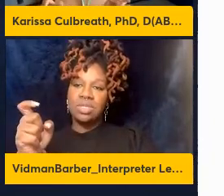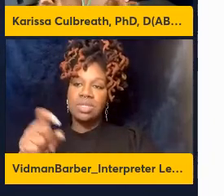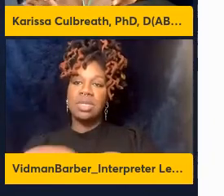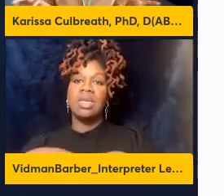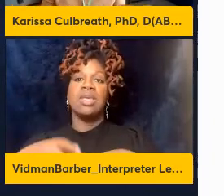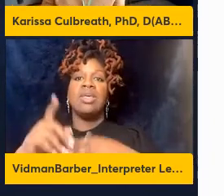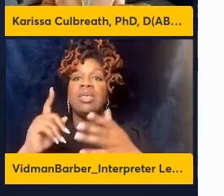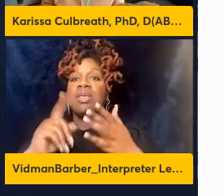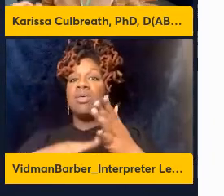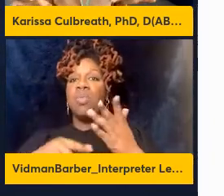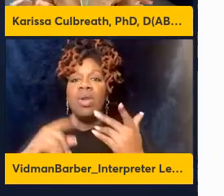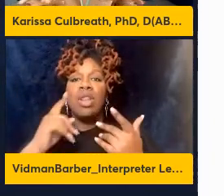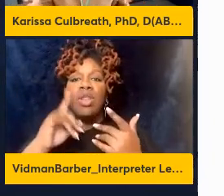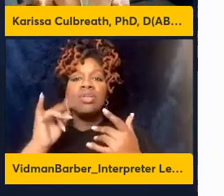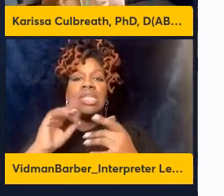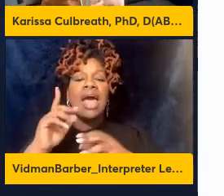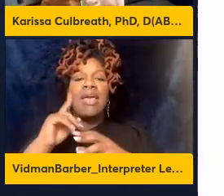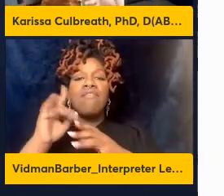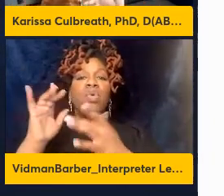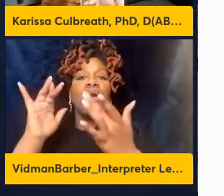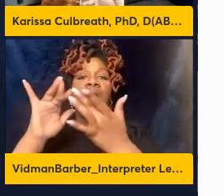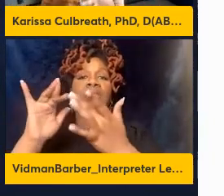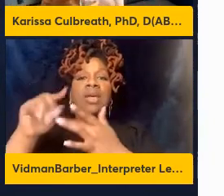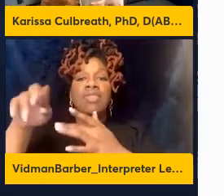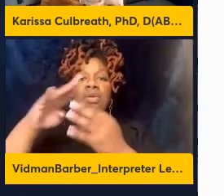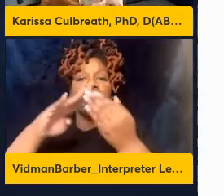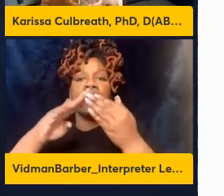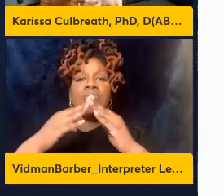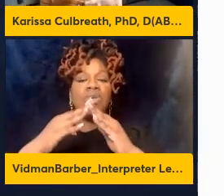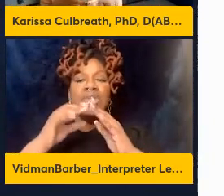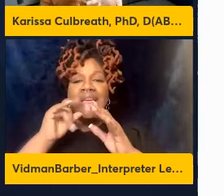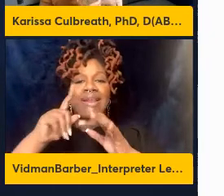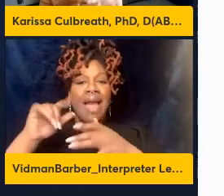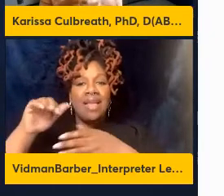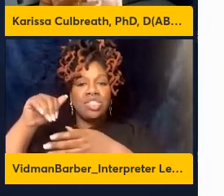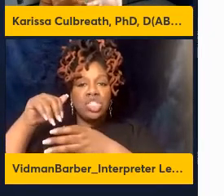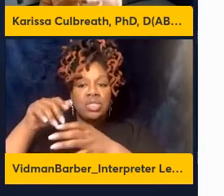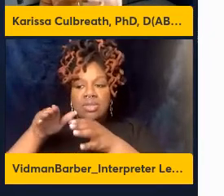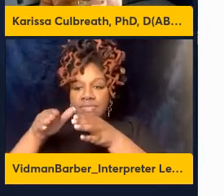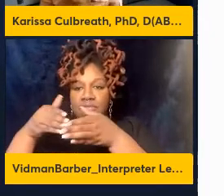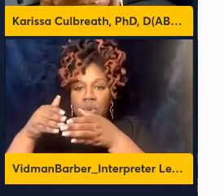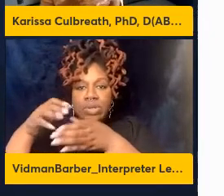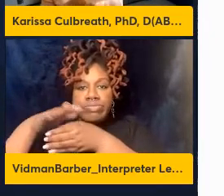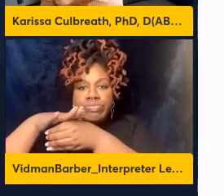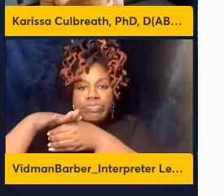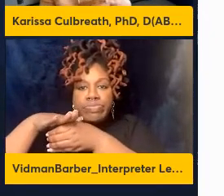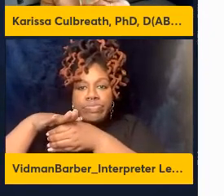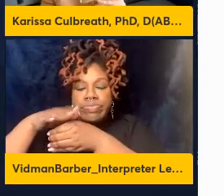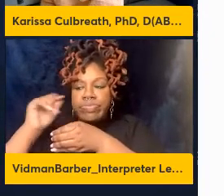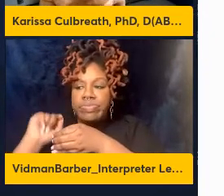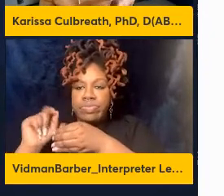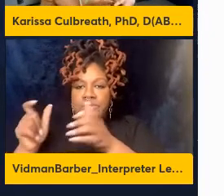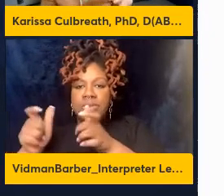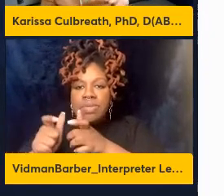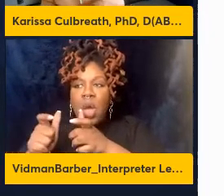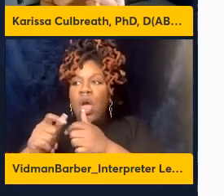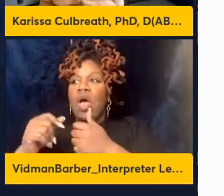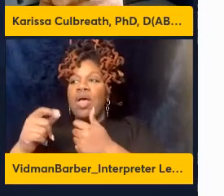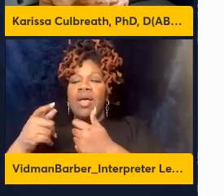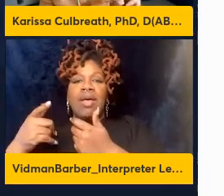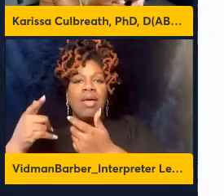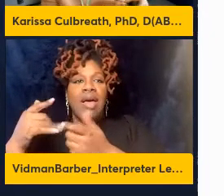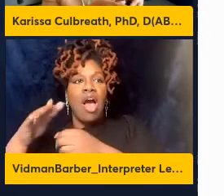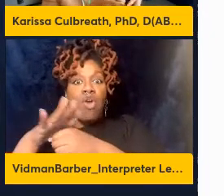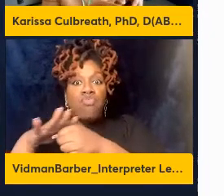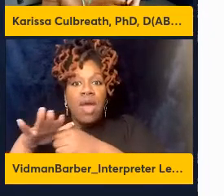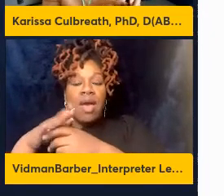outreach into communities and not just centralizing the testing into to the traditional spaces around hospitals and healthcare, where